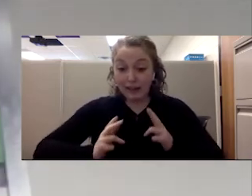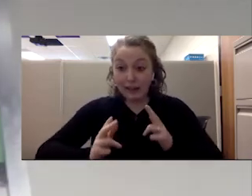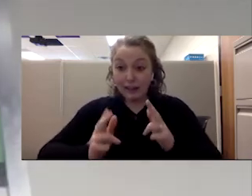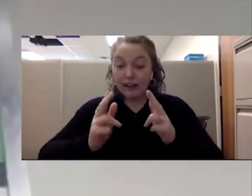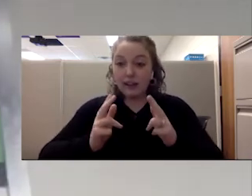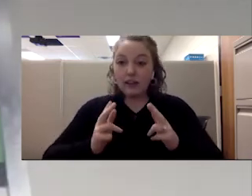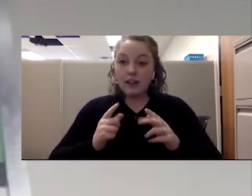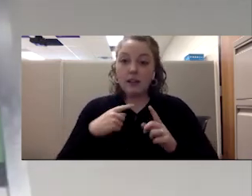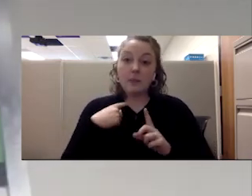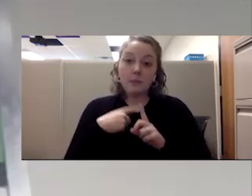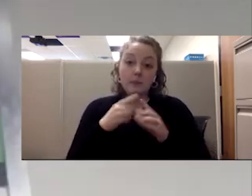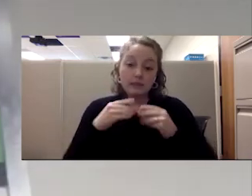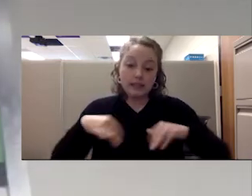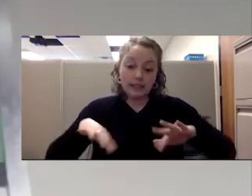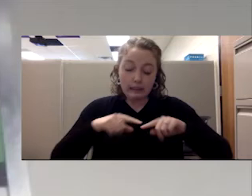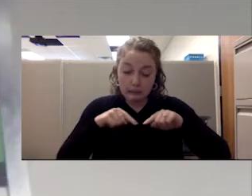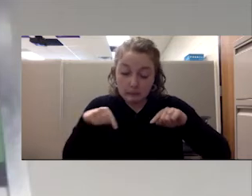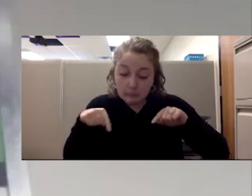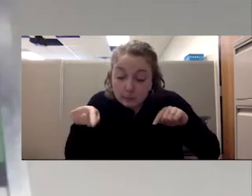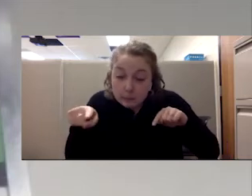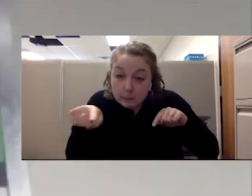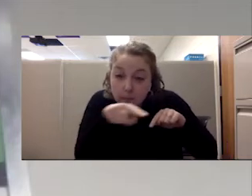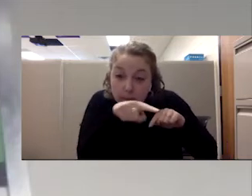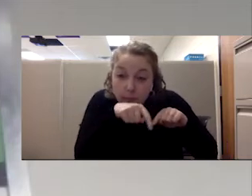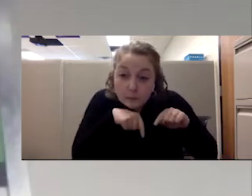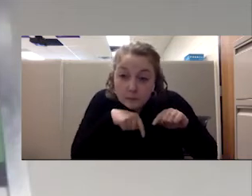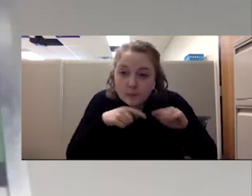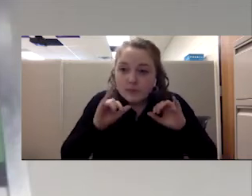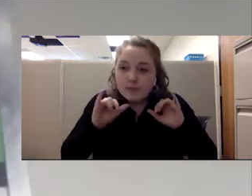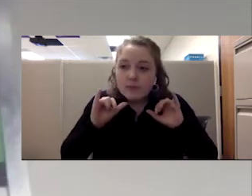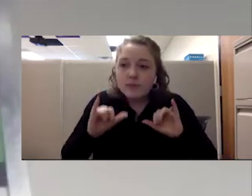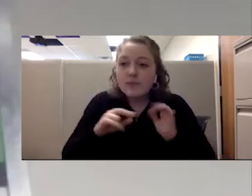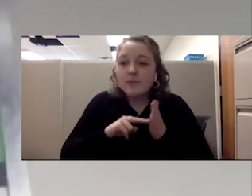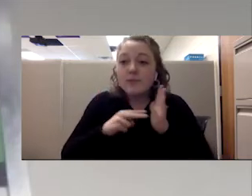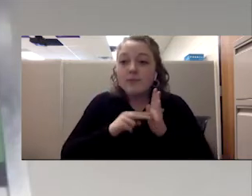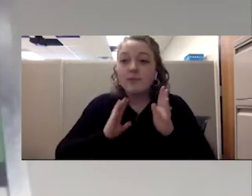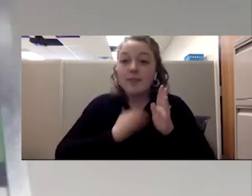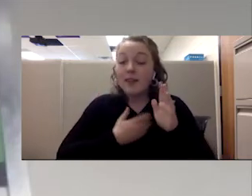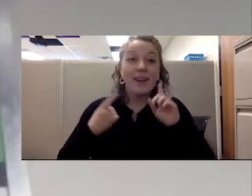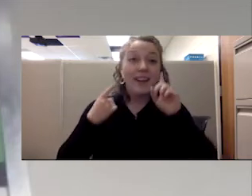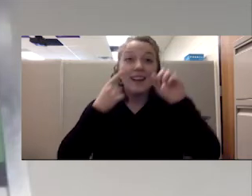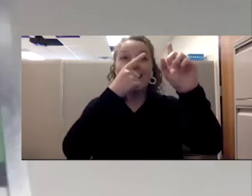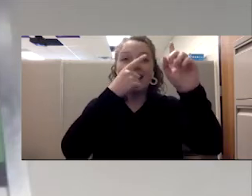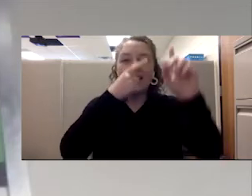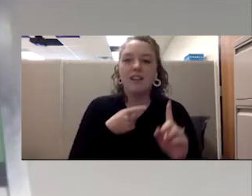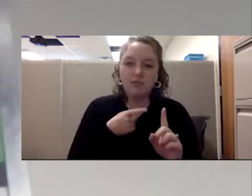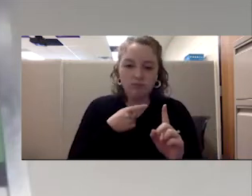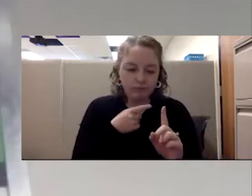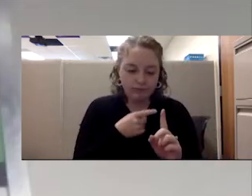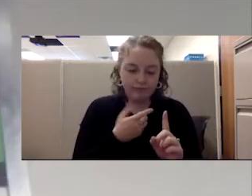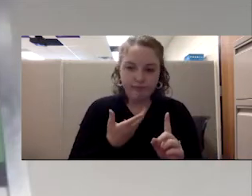build a new high school on. It's a question for the architects. Your concerns are